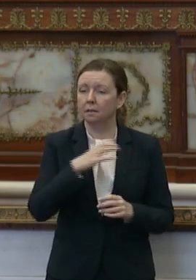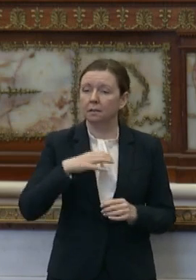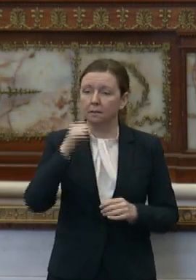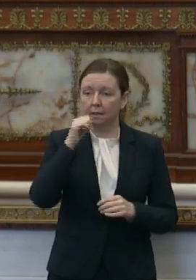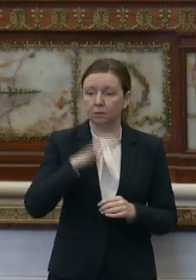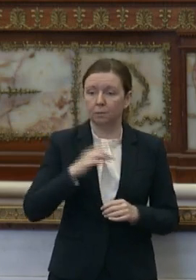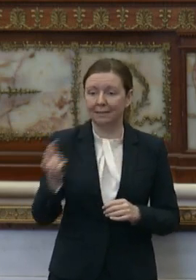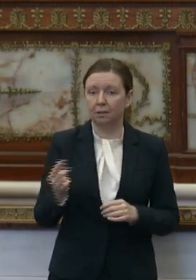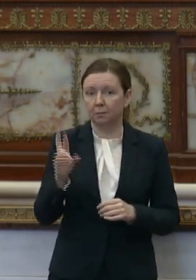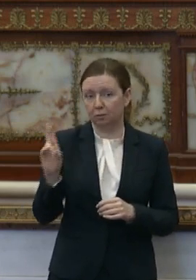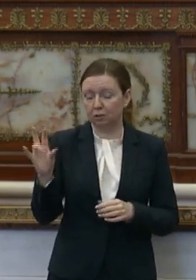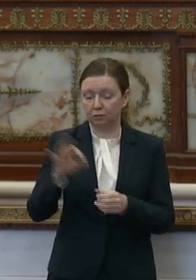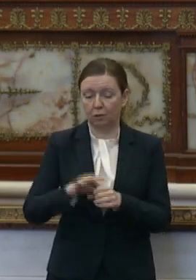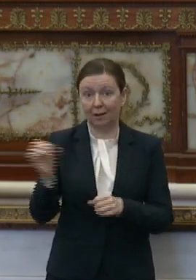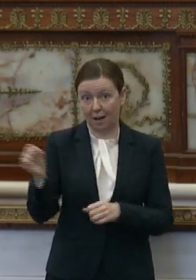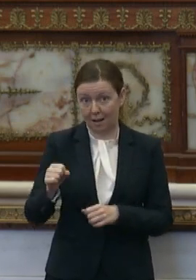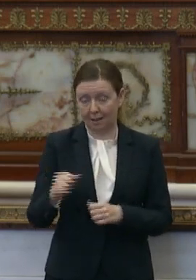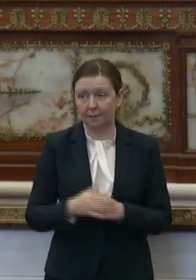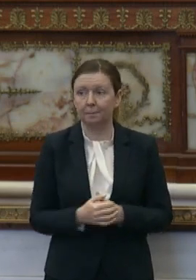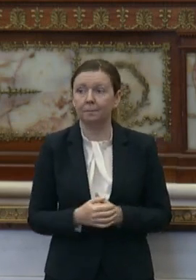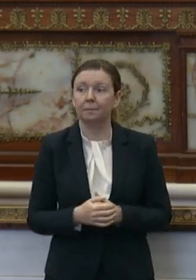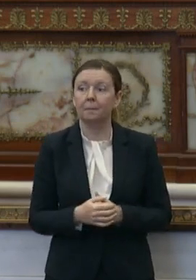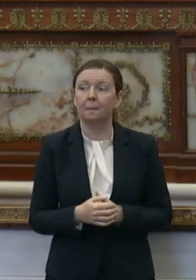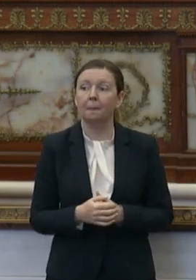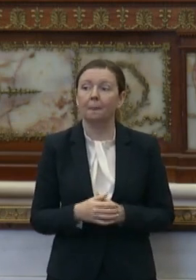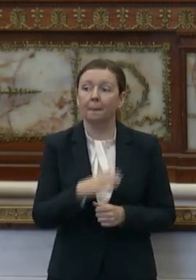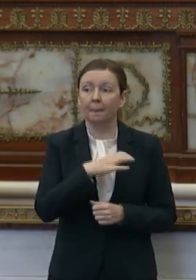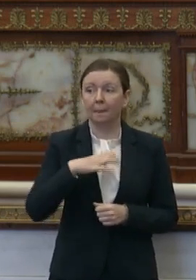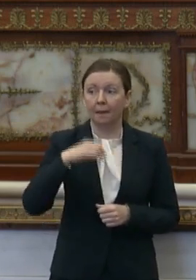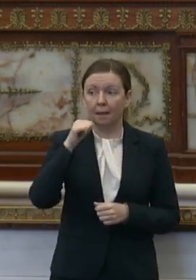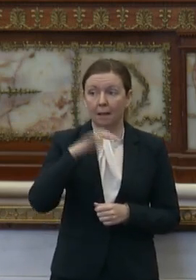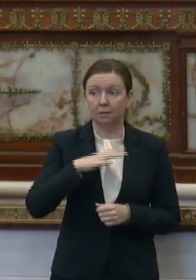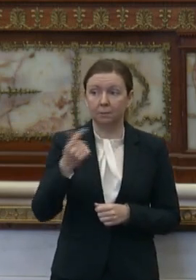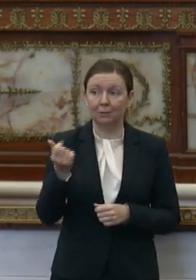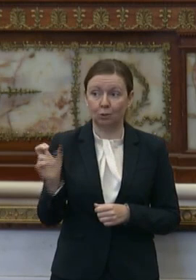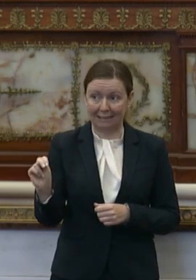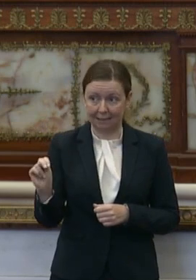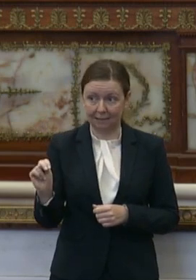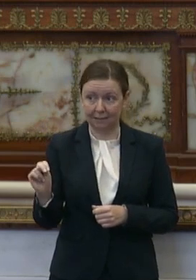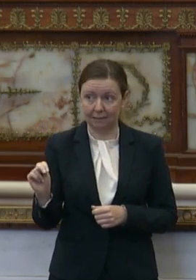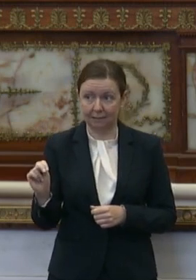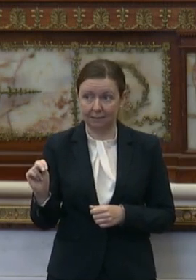Councilwoman Gilmore Richardson is voting aye. Councilman Green?